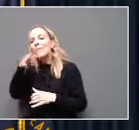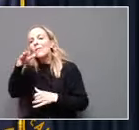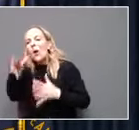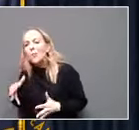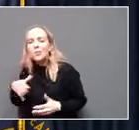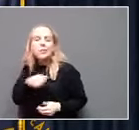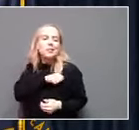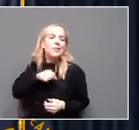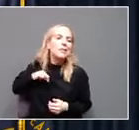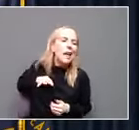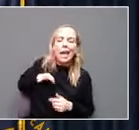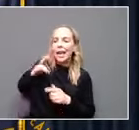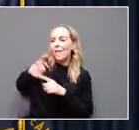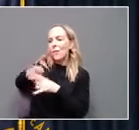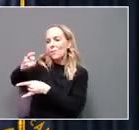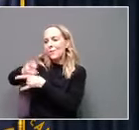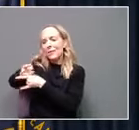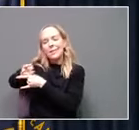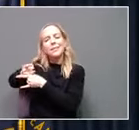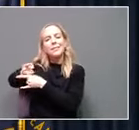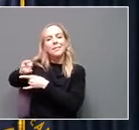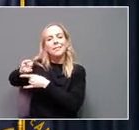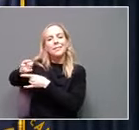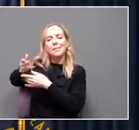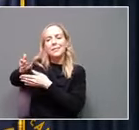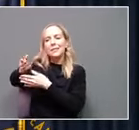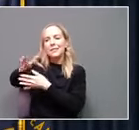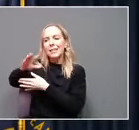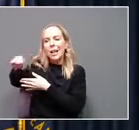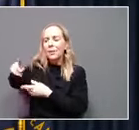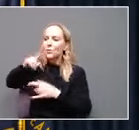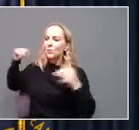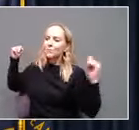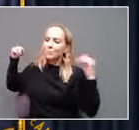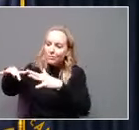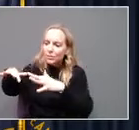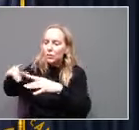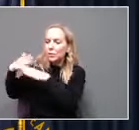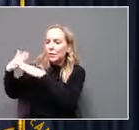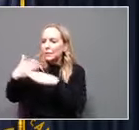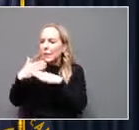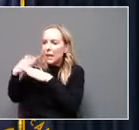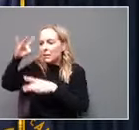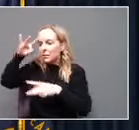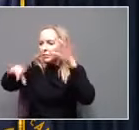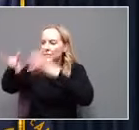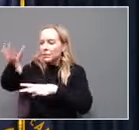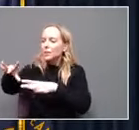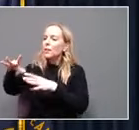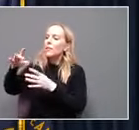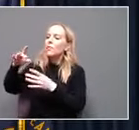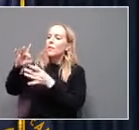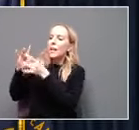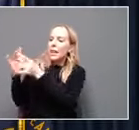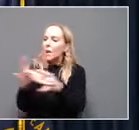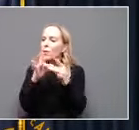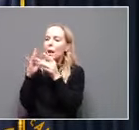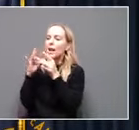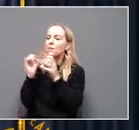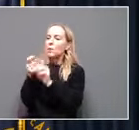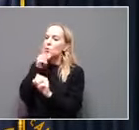regional distilleries, secondary industries, and tourism to share their thoughts and insights and to collaborate to ensure that this